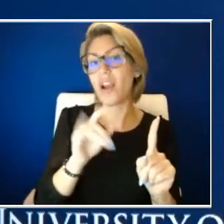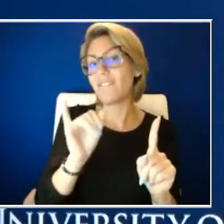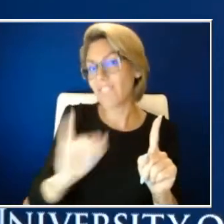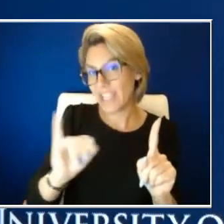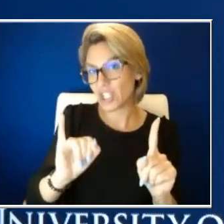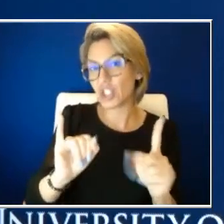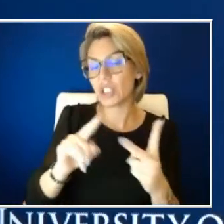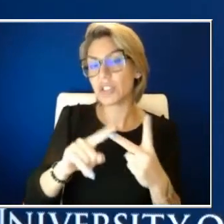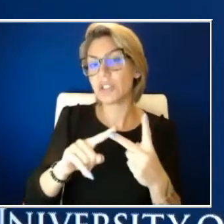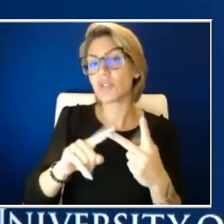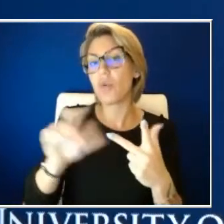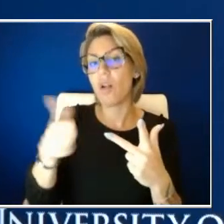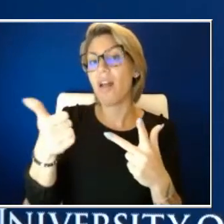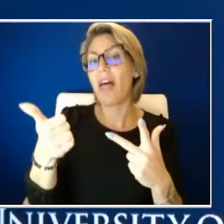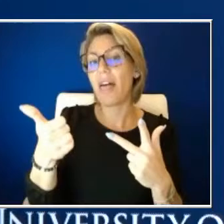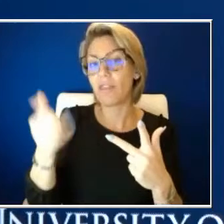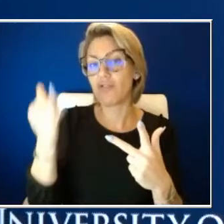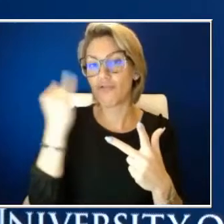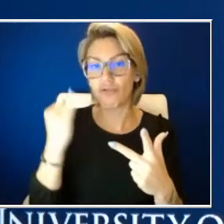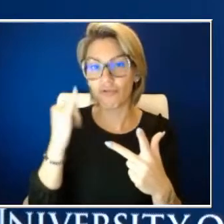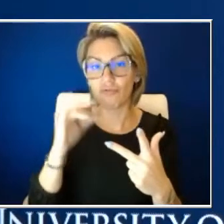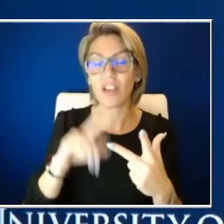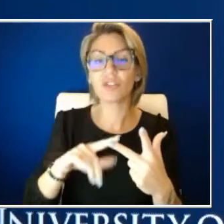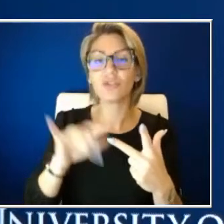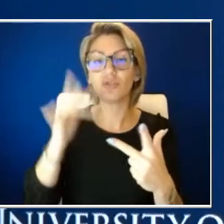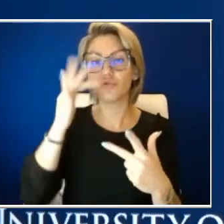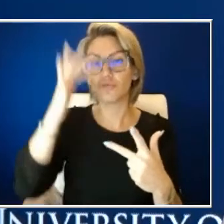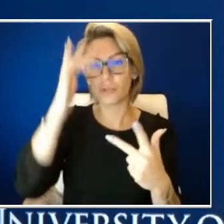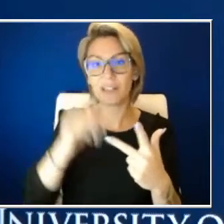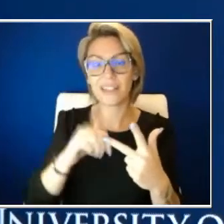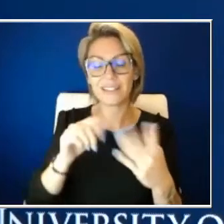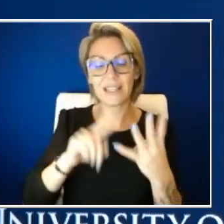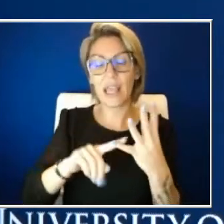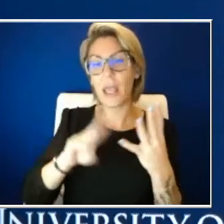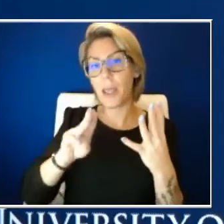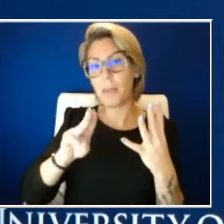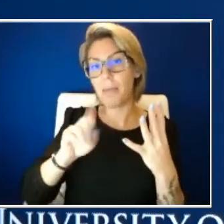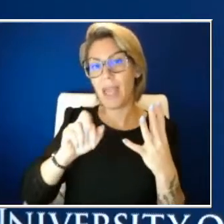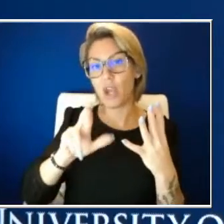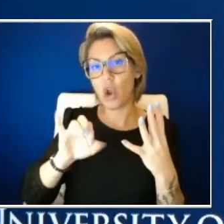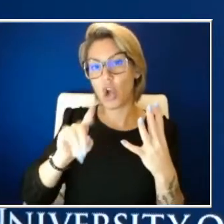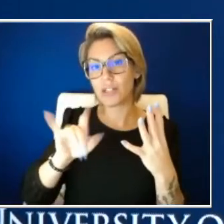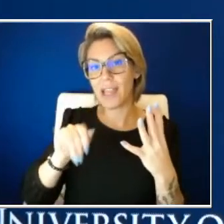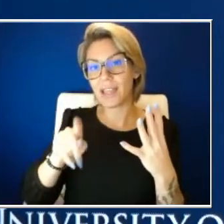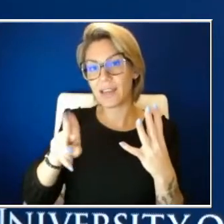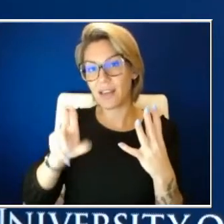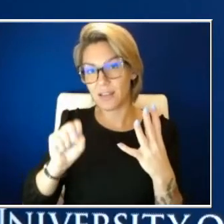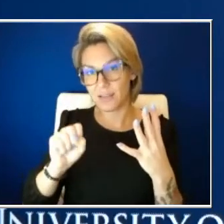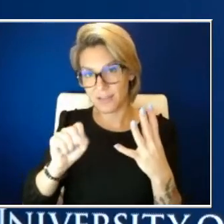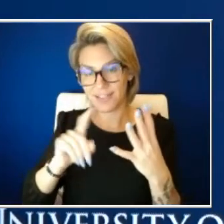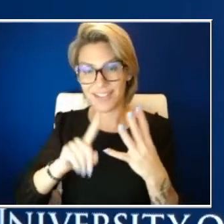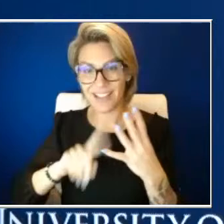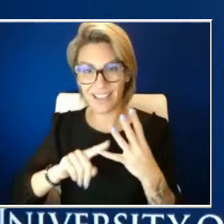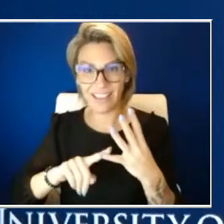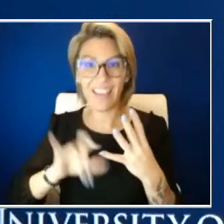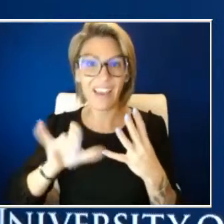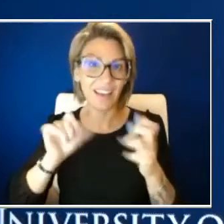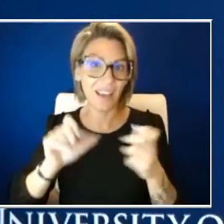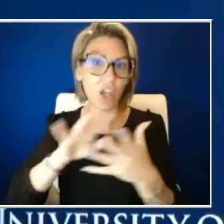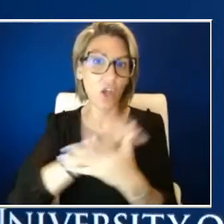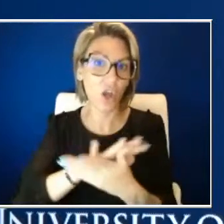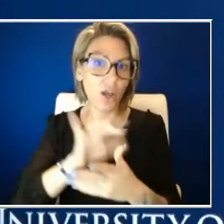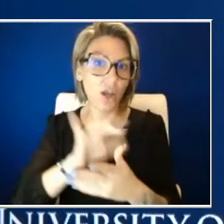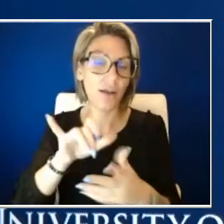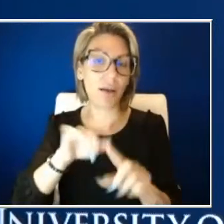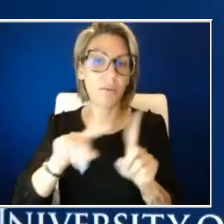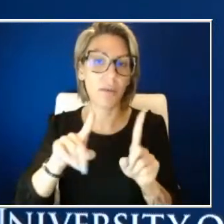infections with viral diseases and looking at myocarditis. And we know that the vaccine can cause myocarditis, but what they found